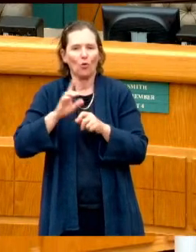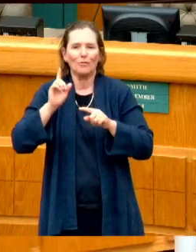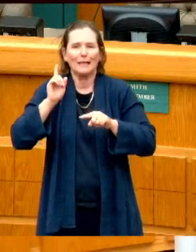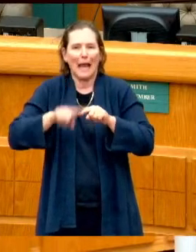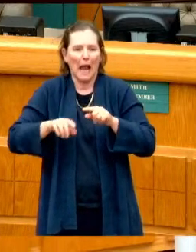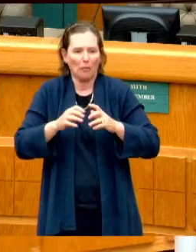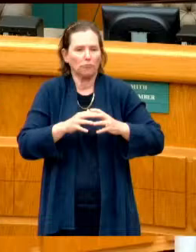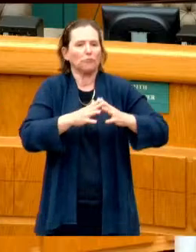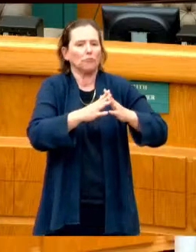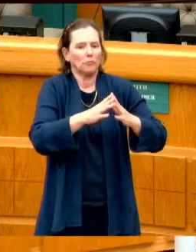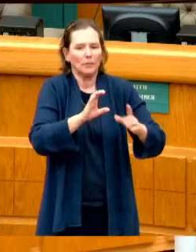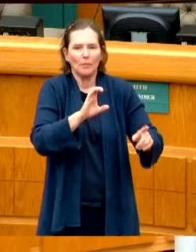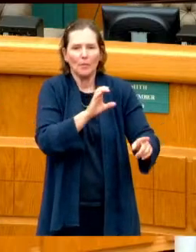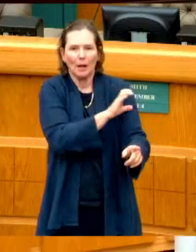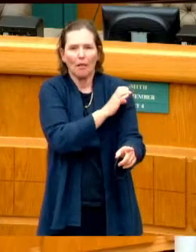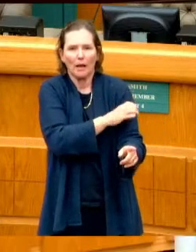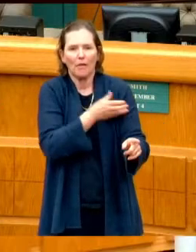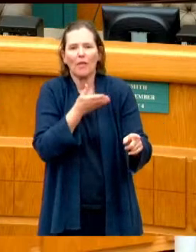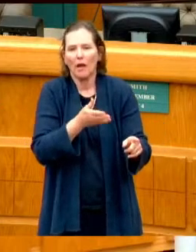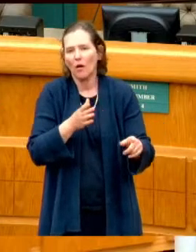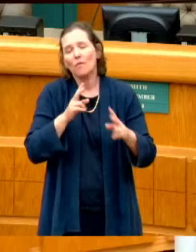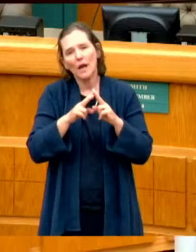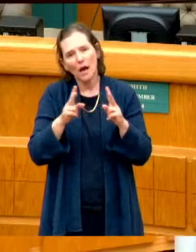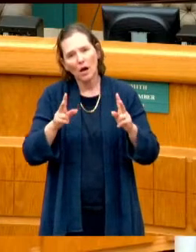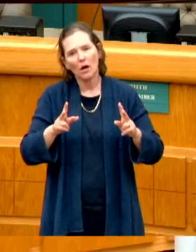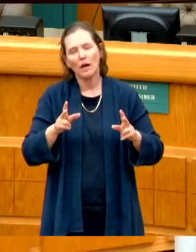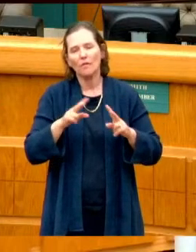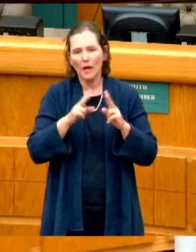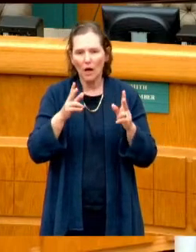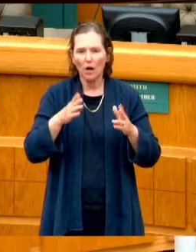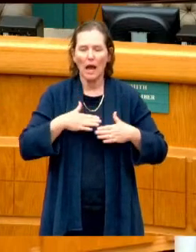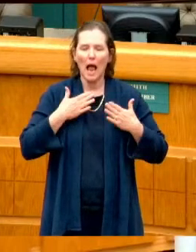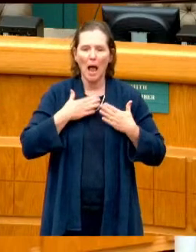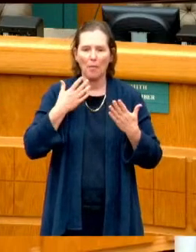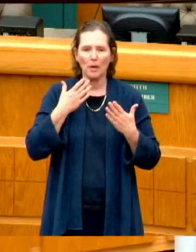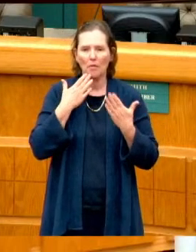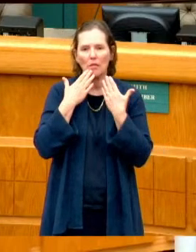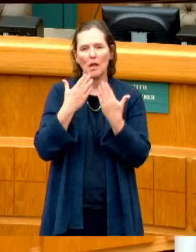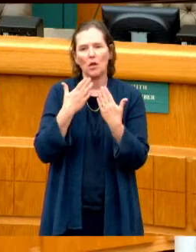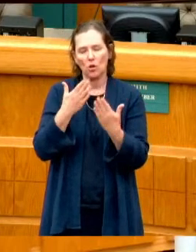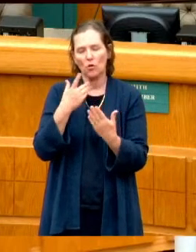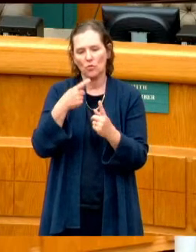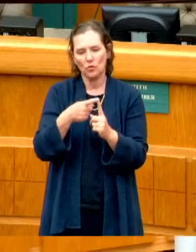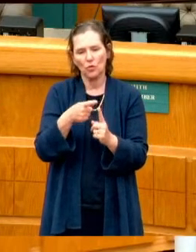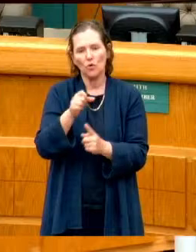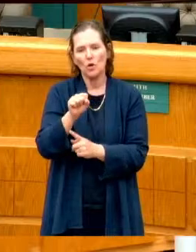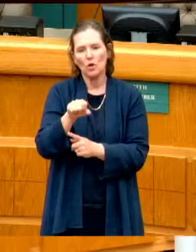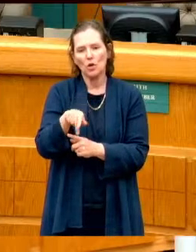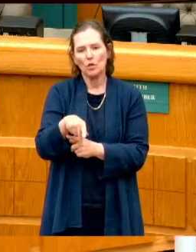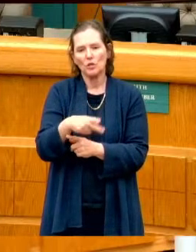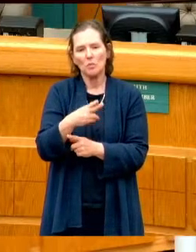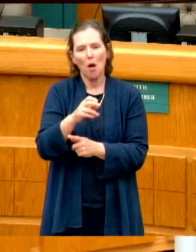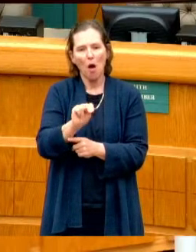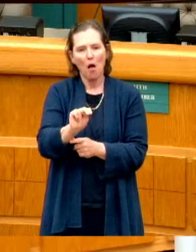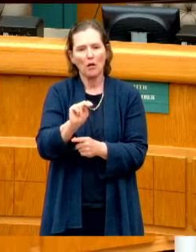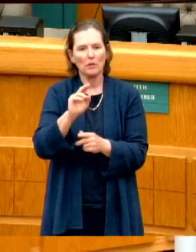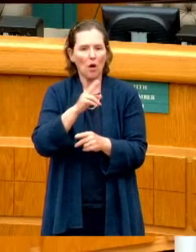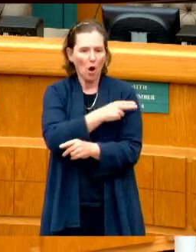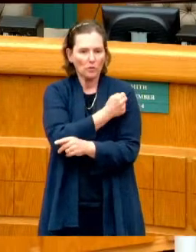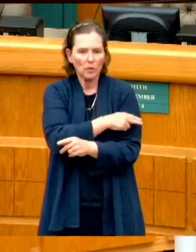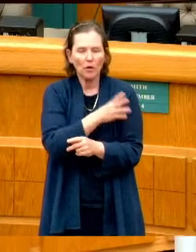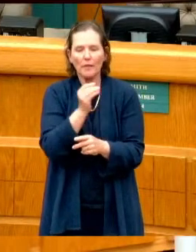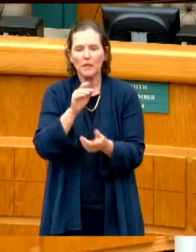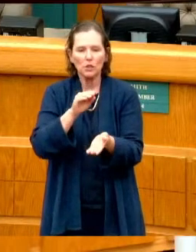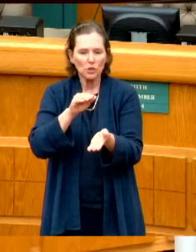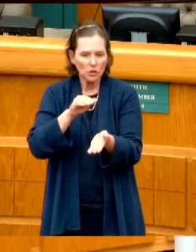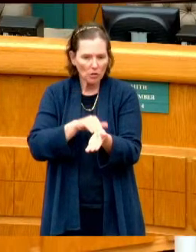that fulfillment of mission, and in my opinion, I know that this collaboration will